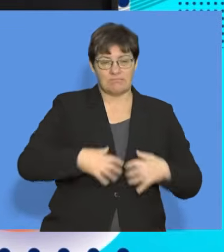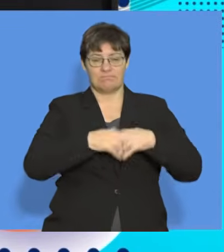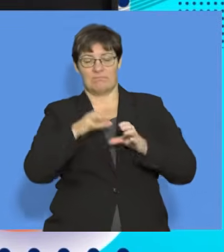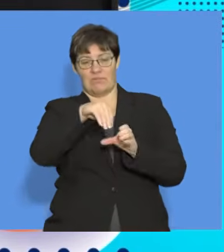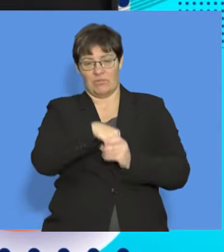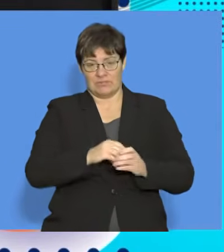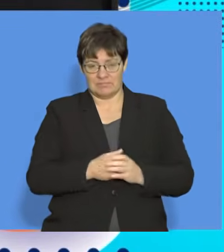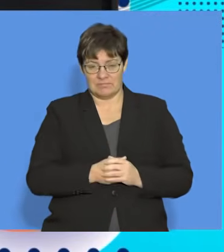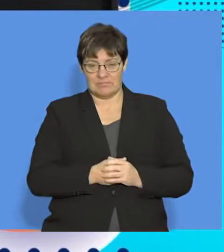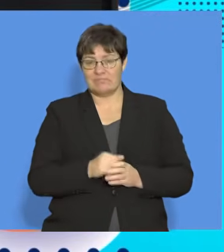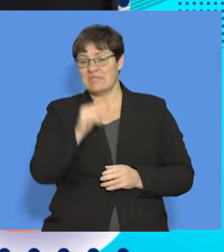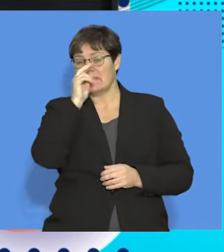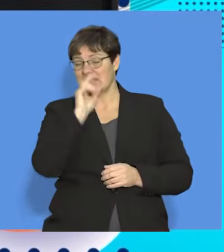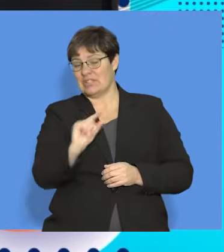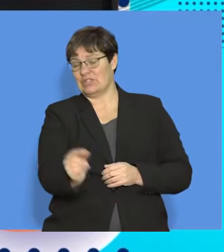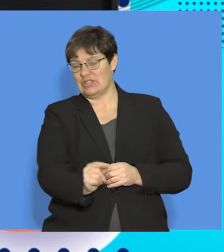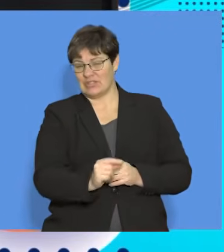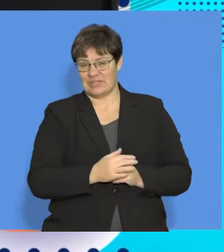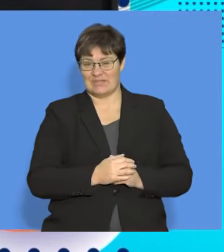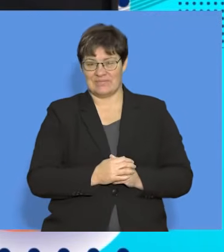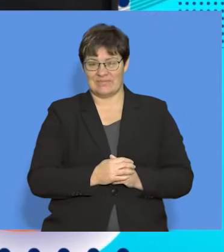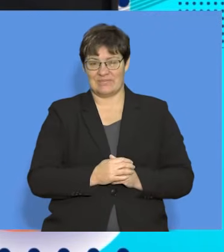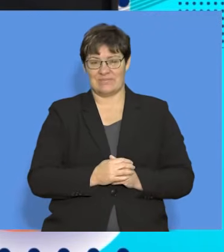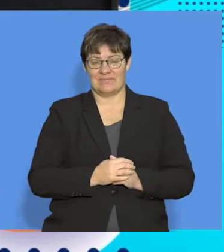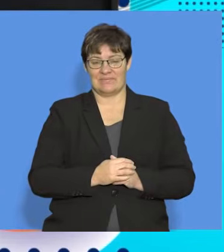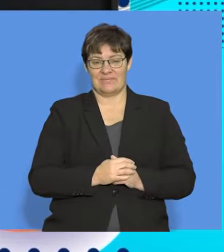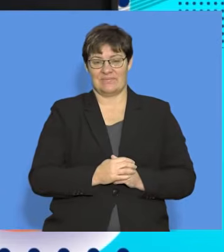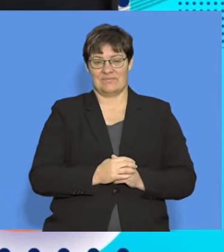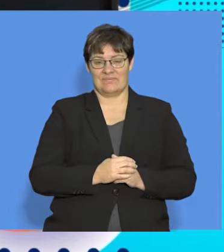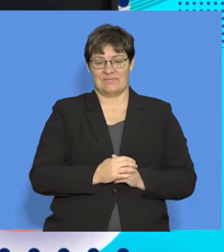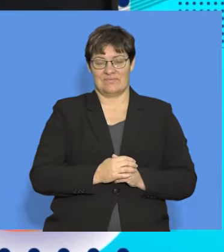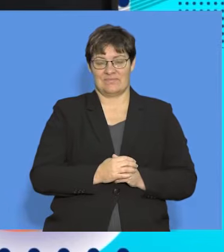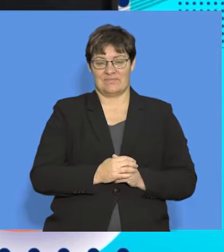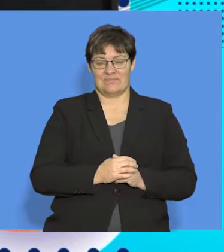that make up the digestive system. See you in a little break. Get back soon.